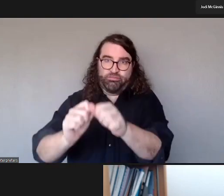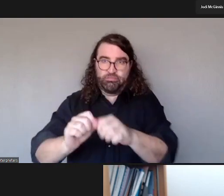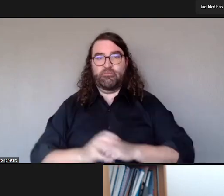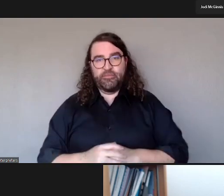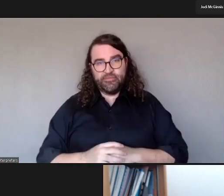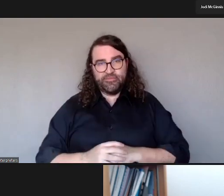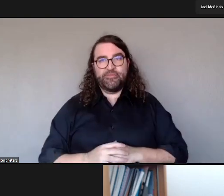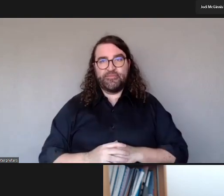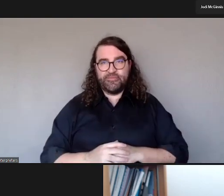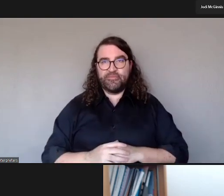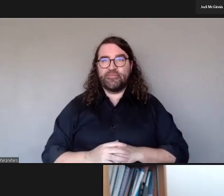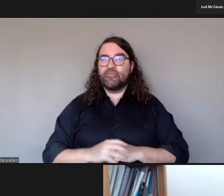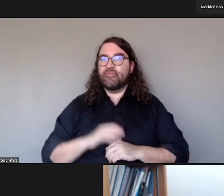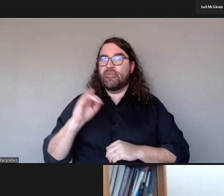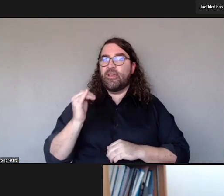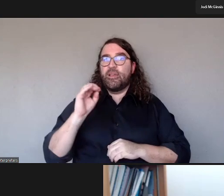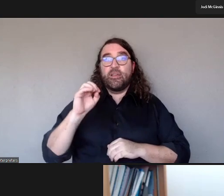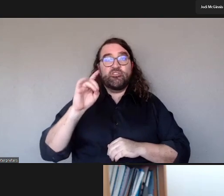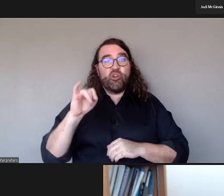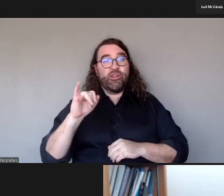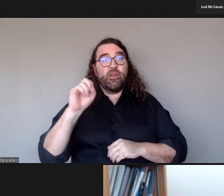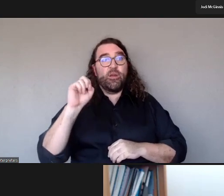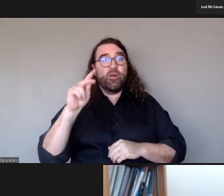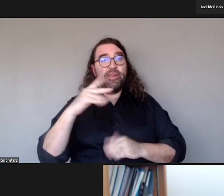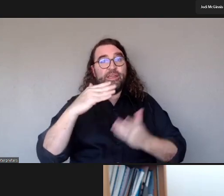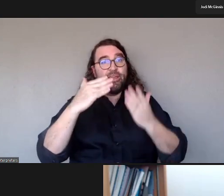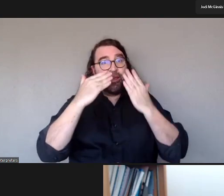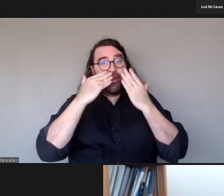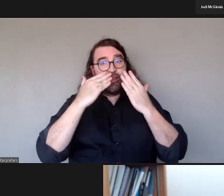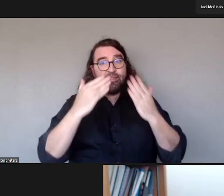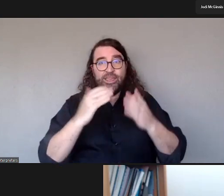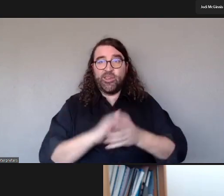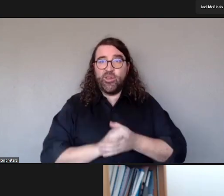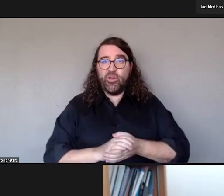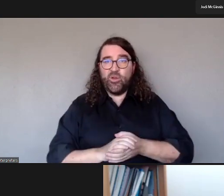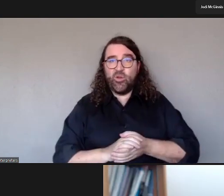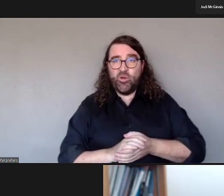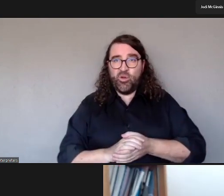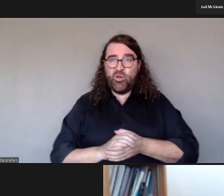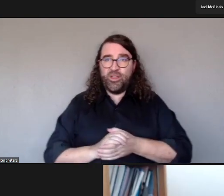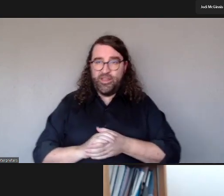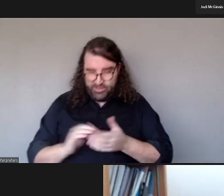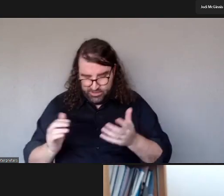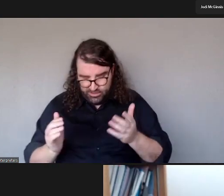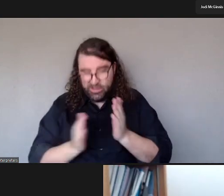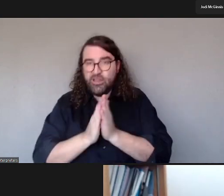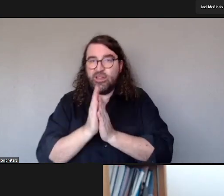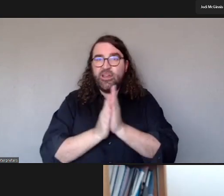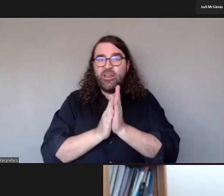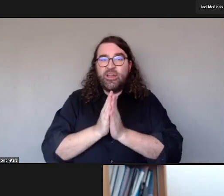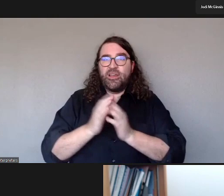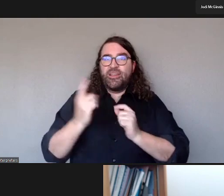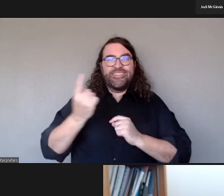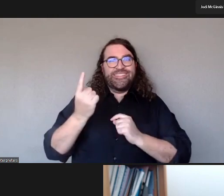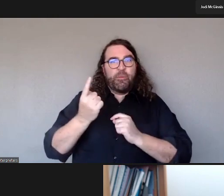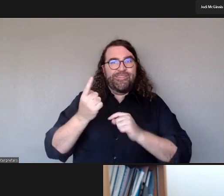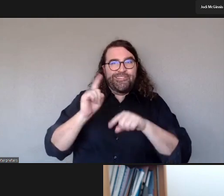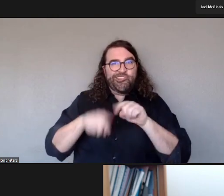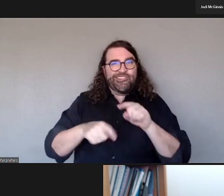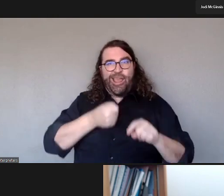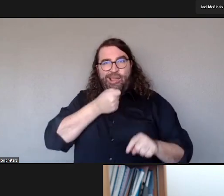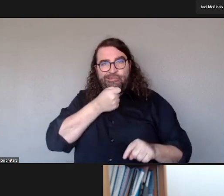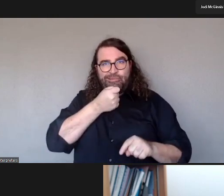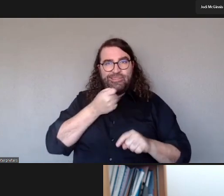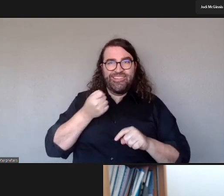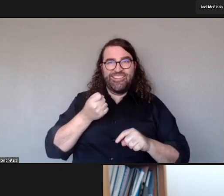All right, thank you. We're going to go to someone who wasn't able to unmute their microphone. We